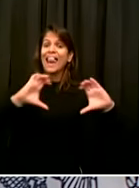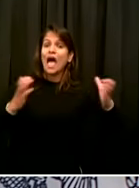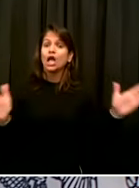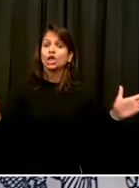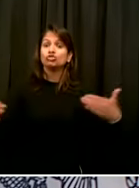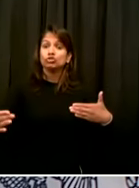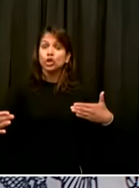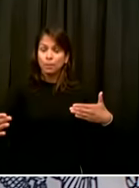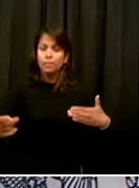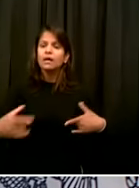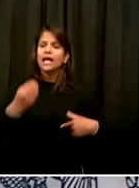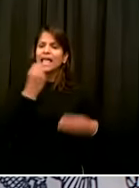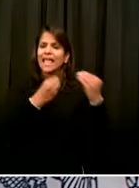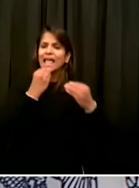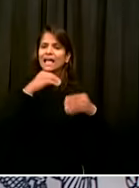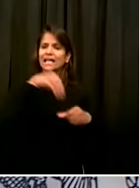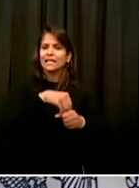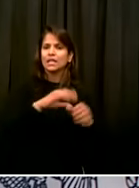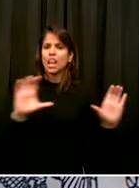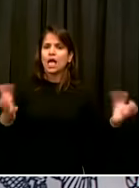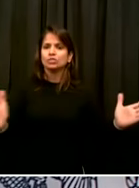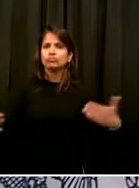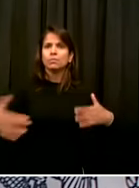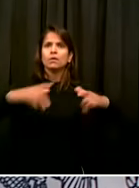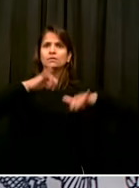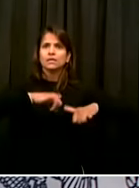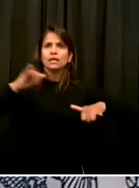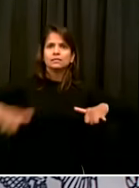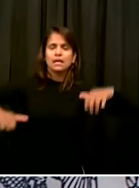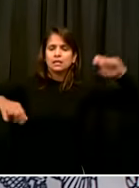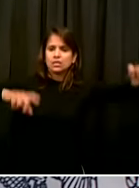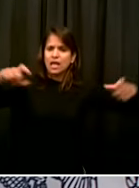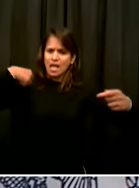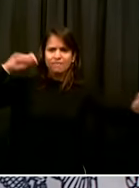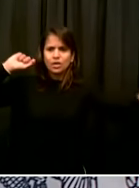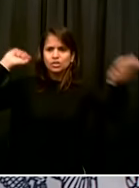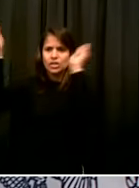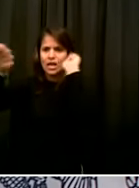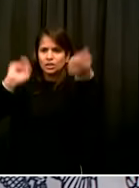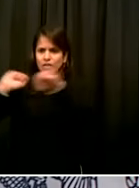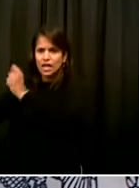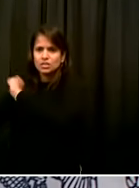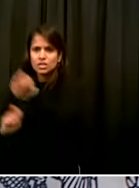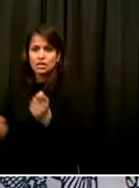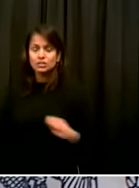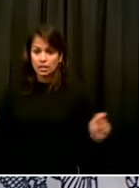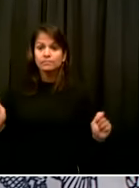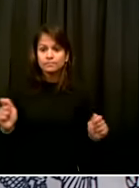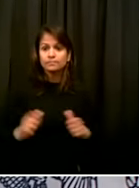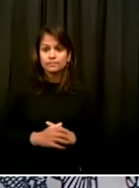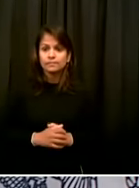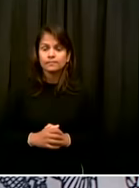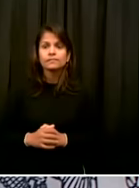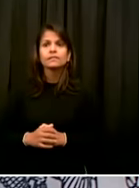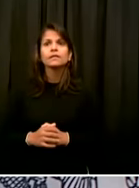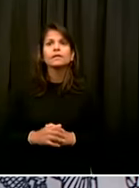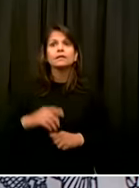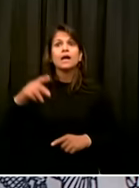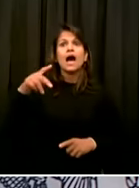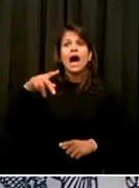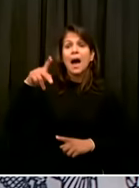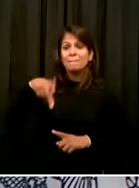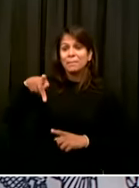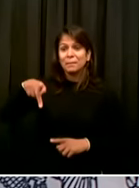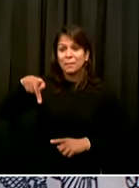there'll be the PPEs. We used to, in March, April, we had a horrible challenge with PPEs. We don't anymore. Thank God. We're getting a good supply now.